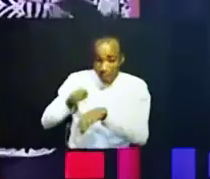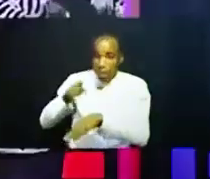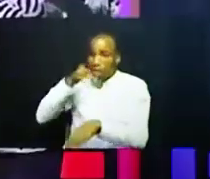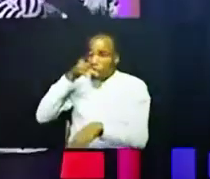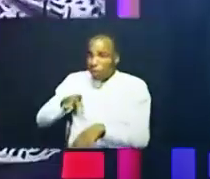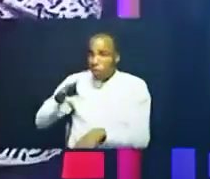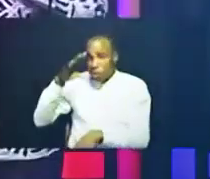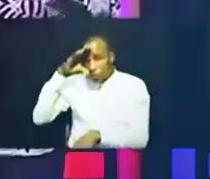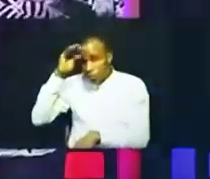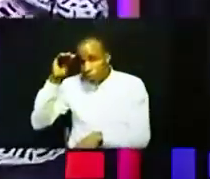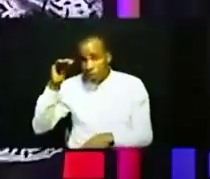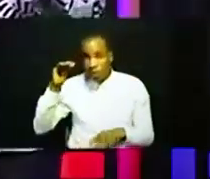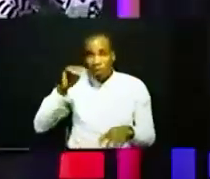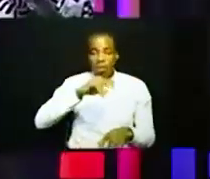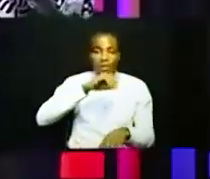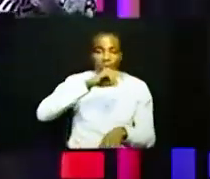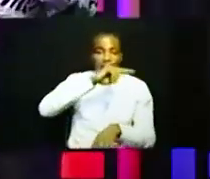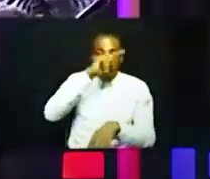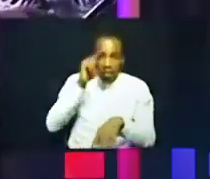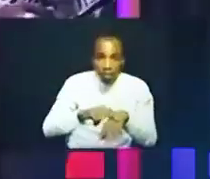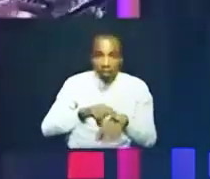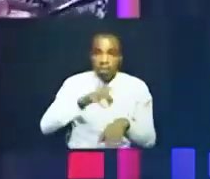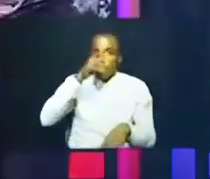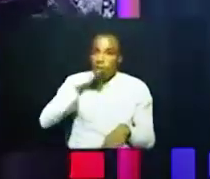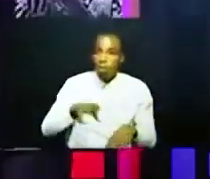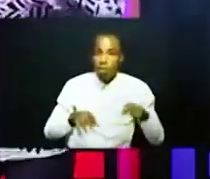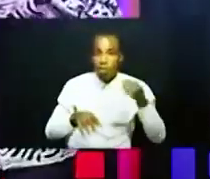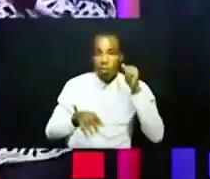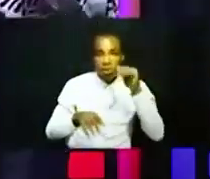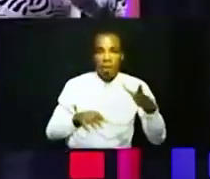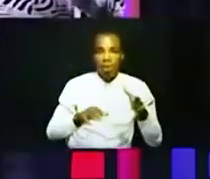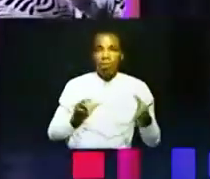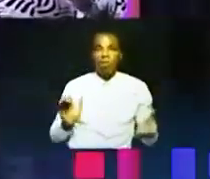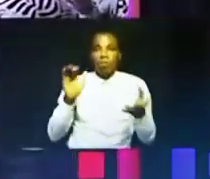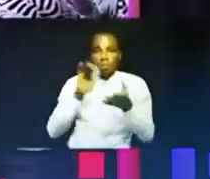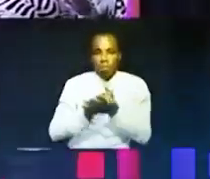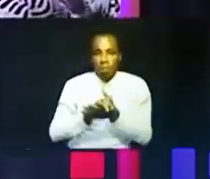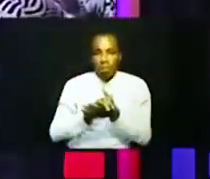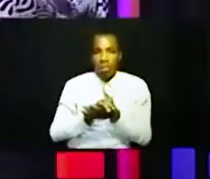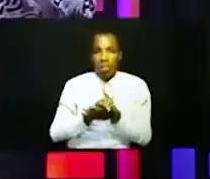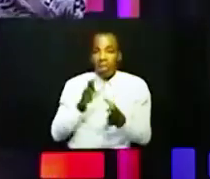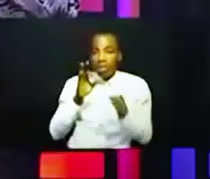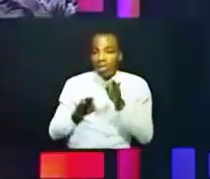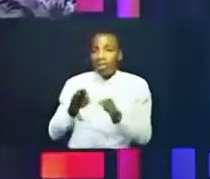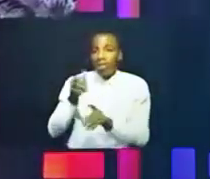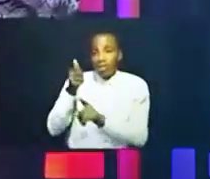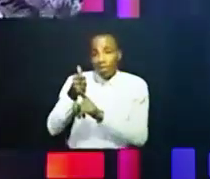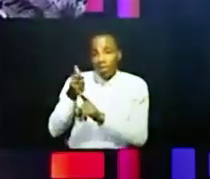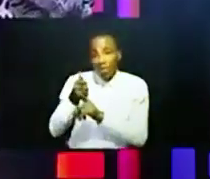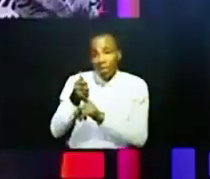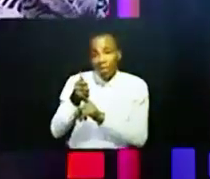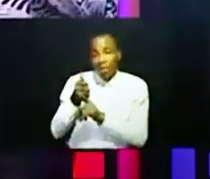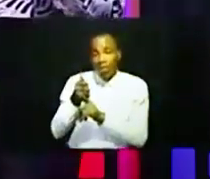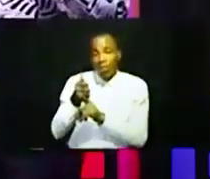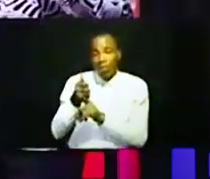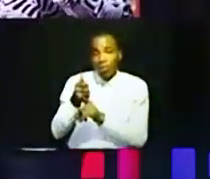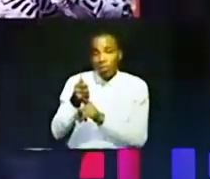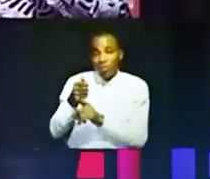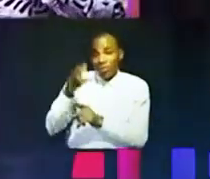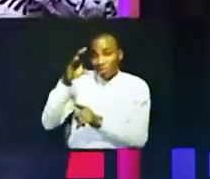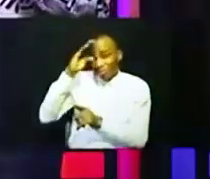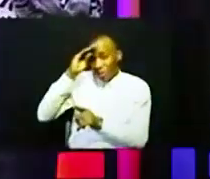bom aye hunam kro no eno na me pa kire nia enti se biara eye biribi foforo. Anything outside